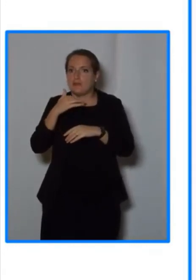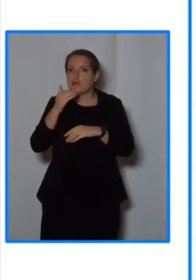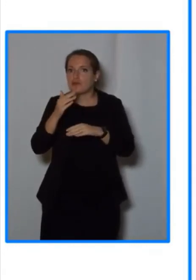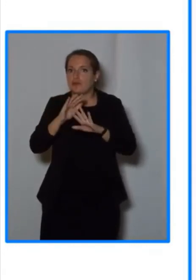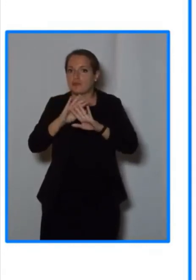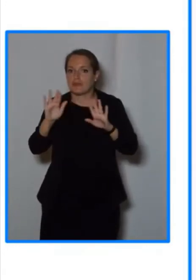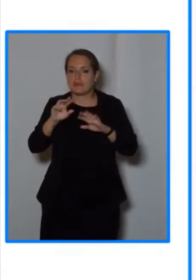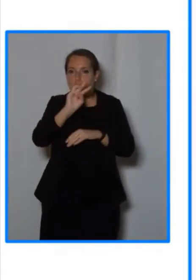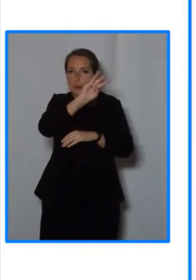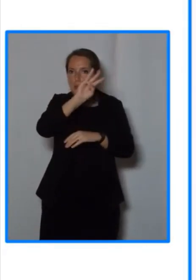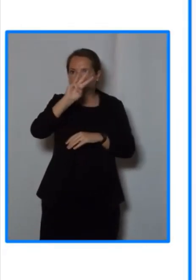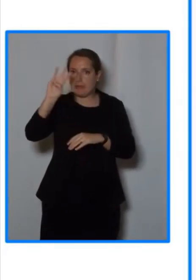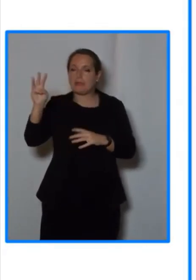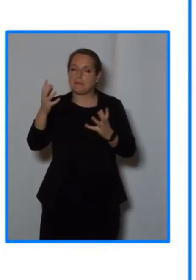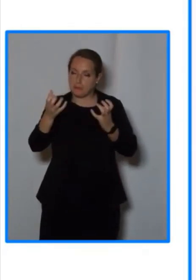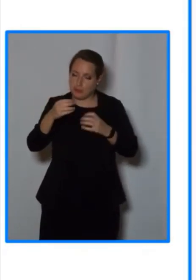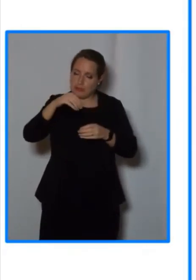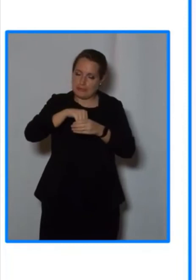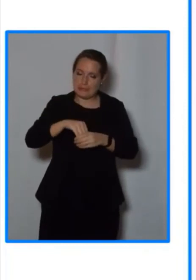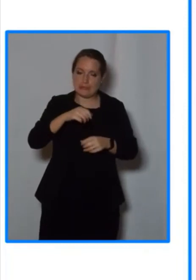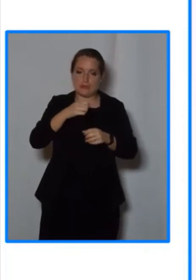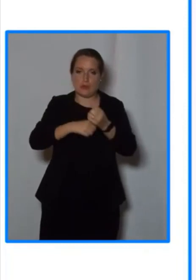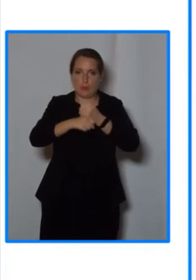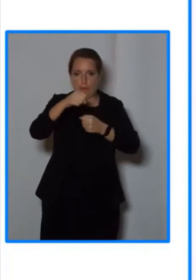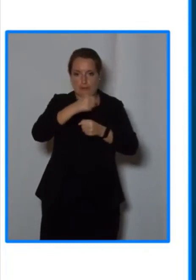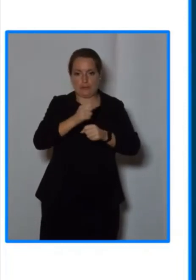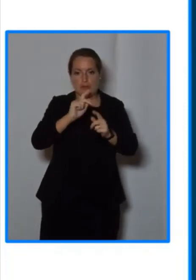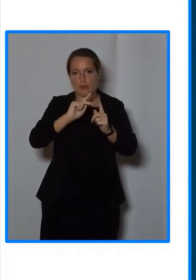website, but something that should be a part of your culture.